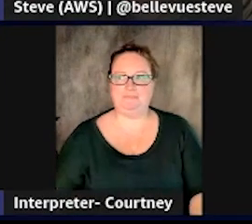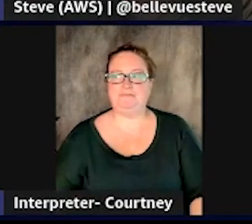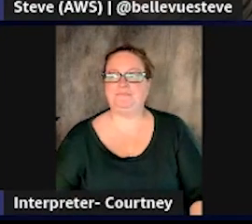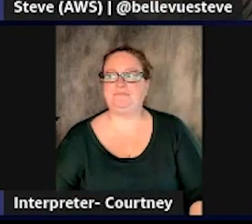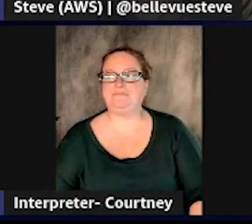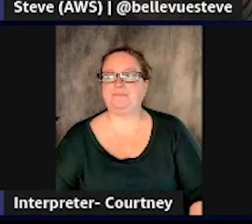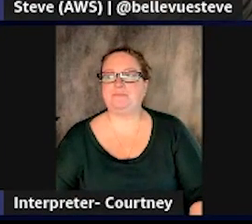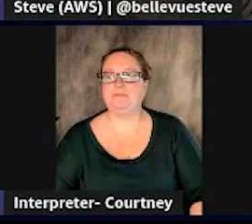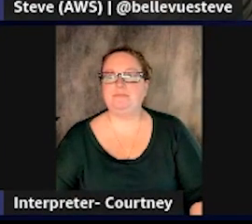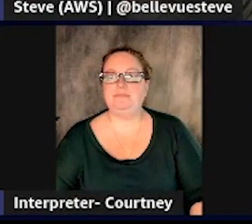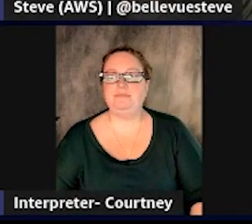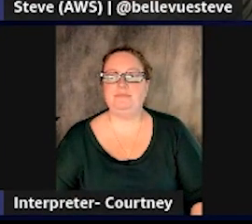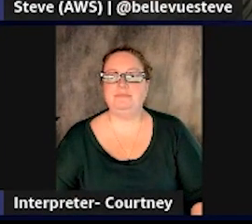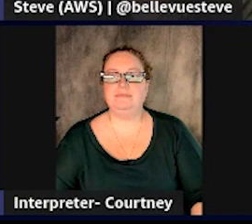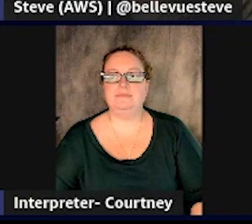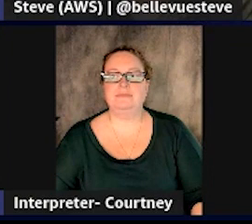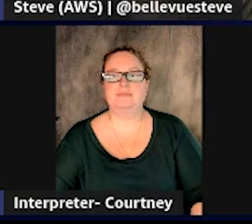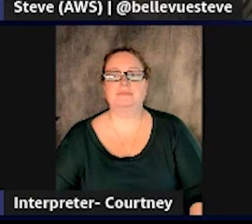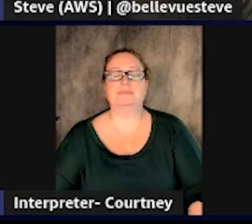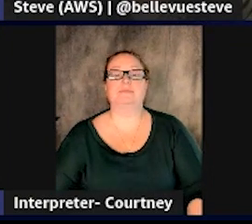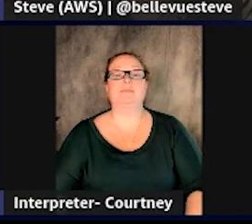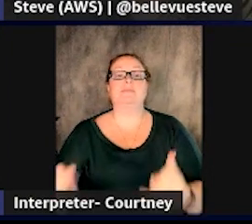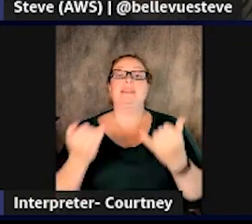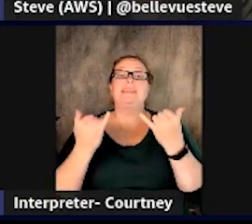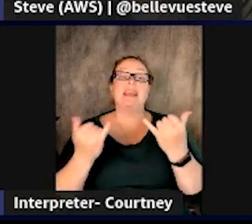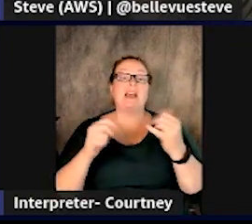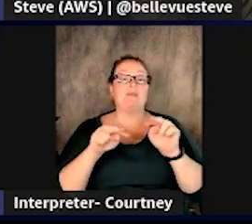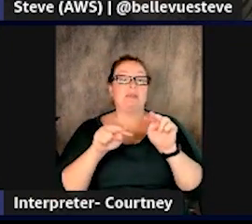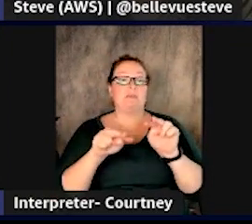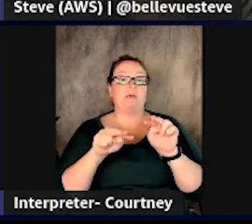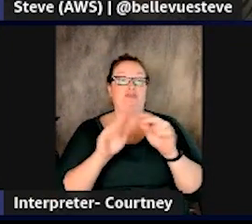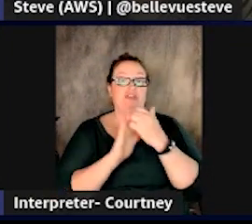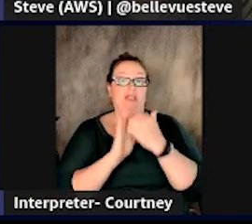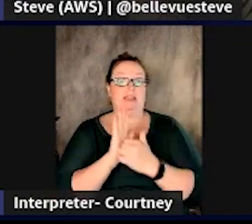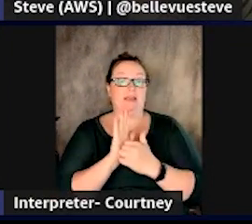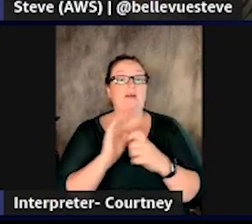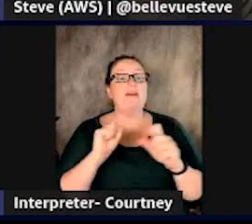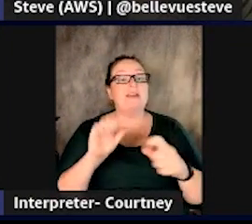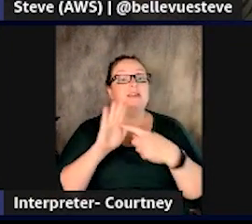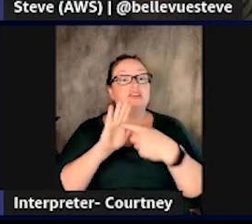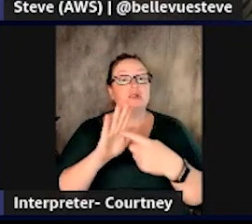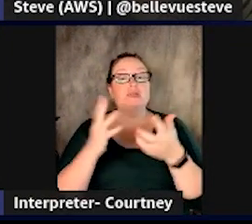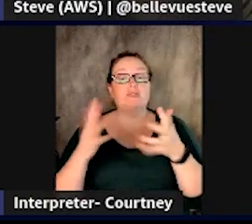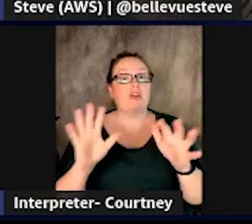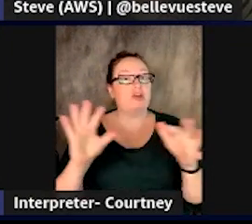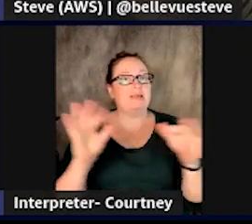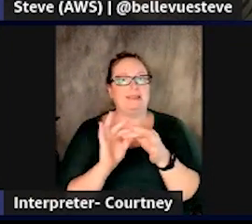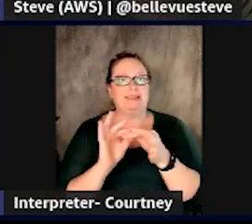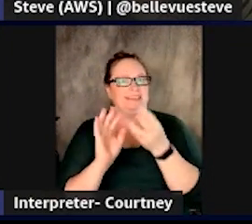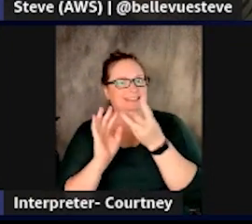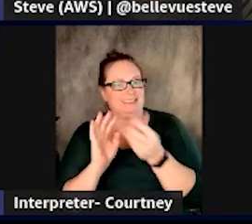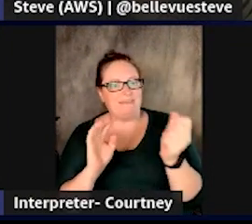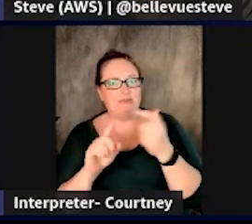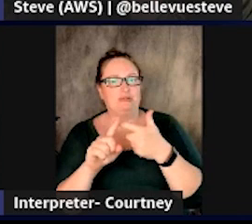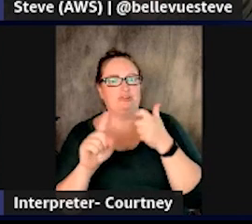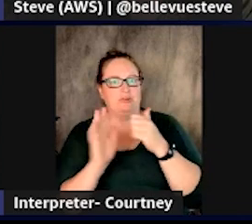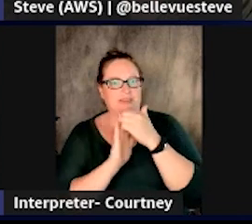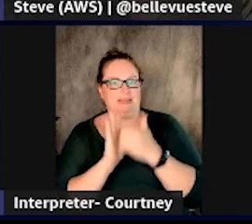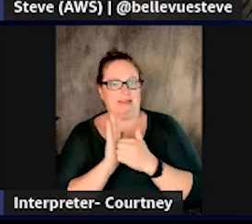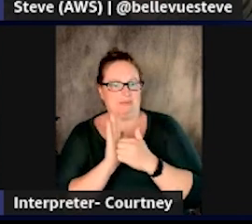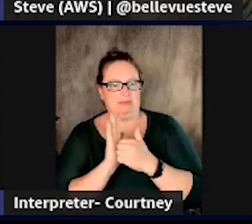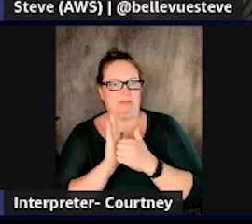So I'm now in a monitoring account, and I can show you that I've already linked several source accounts to it. I